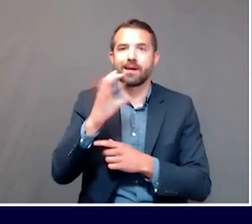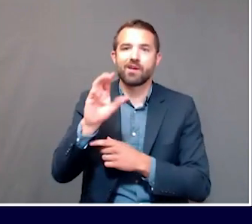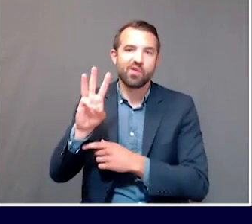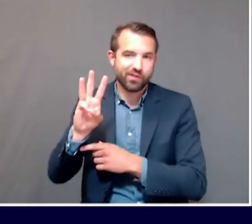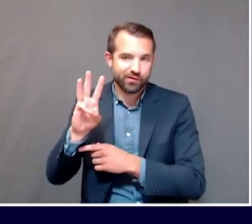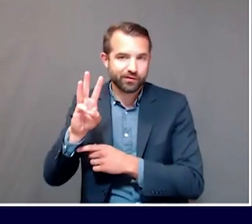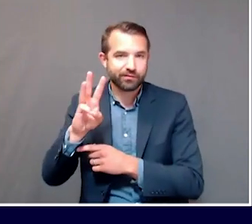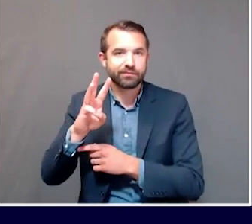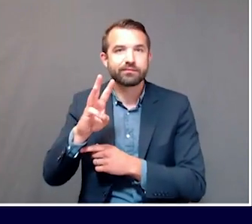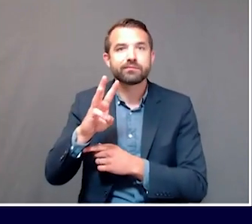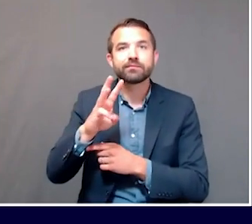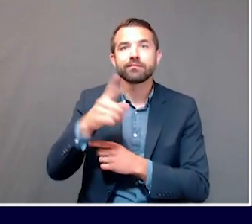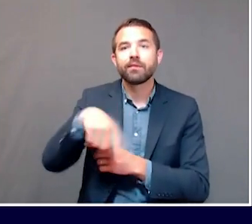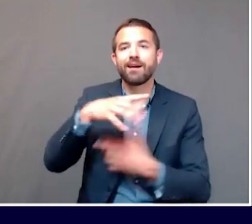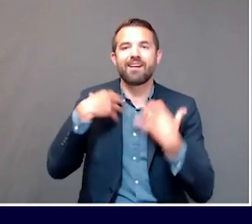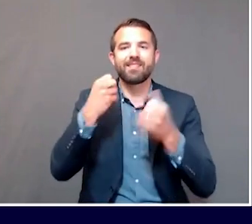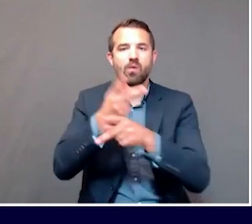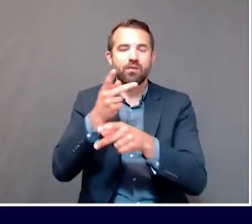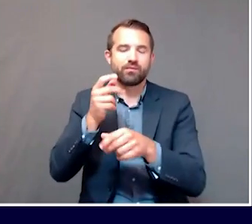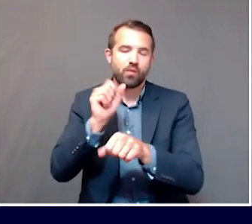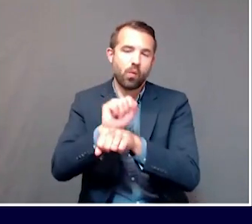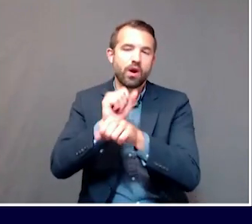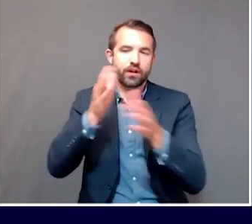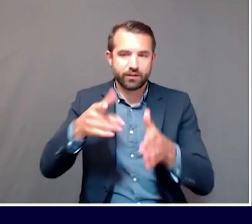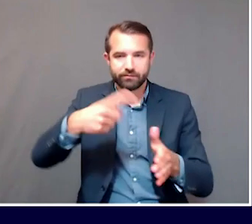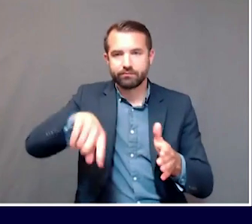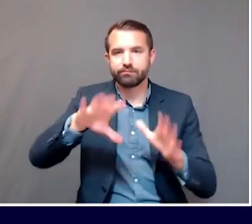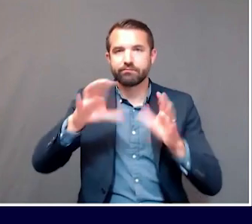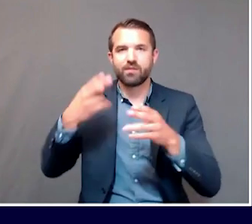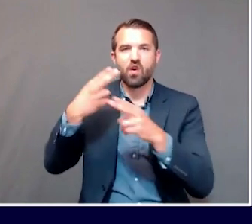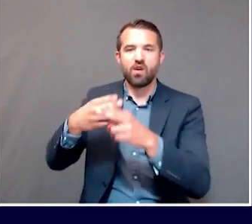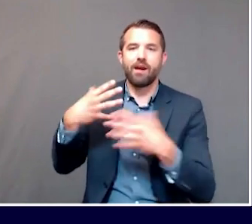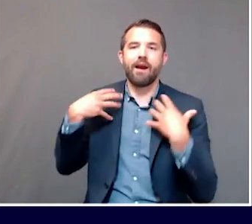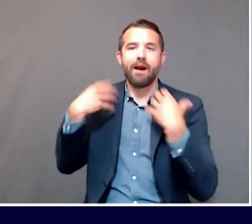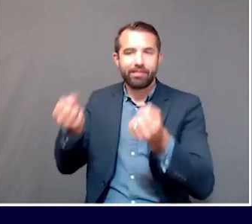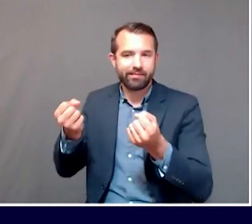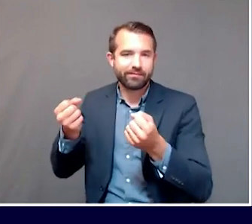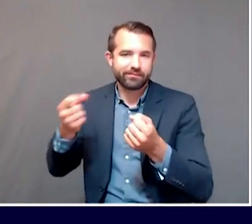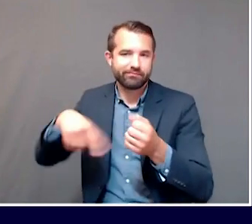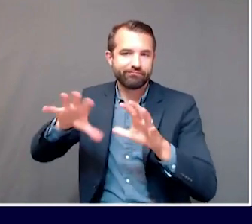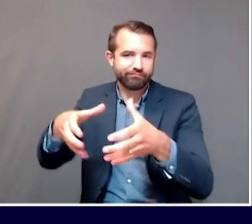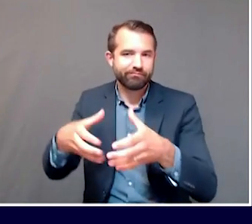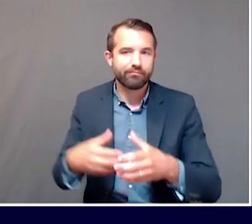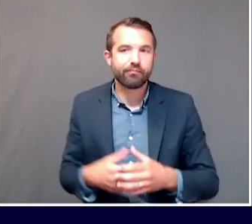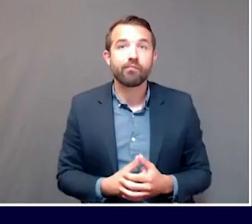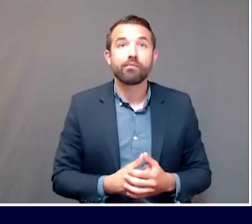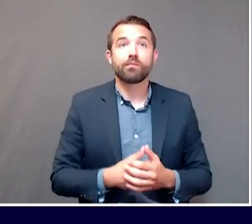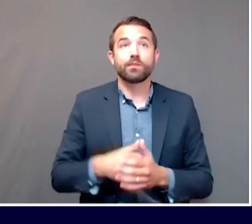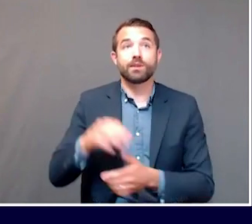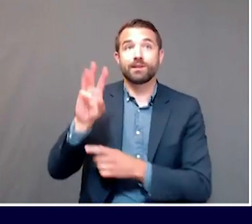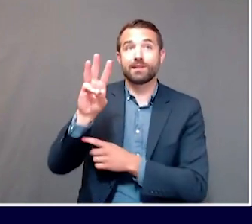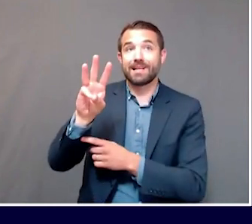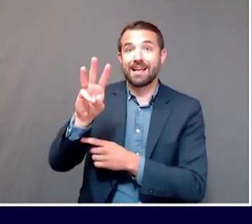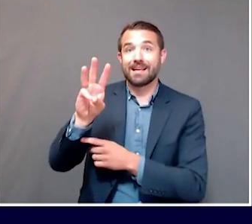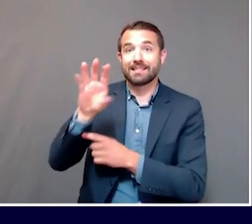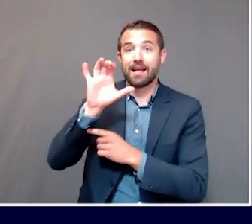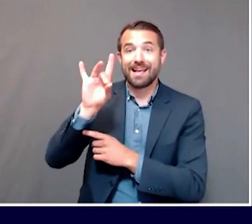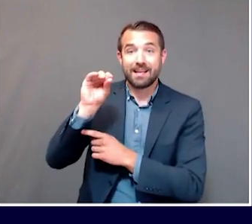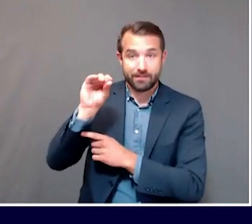released from isolation and been classified as recovered. That number is 680. Of